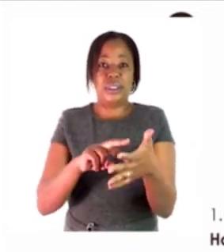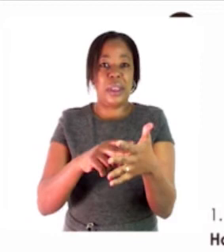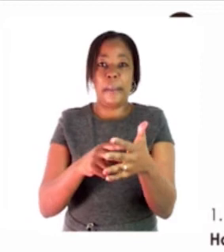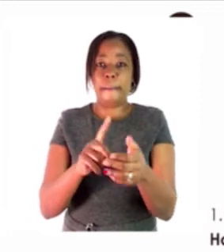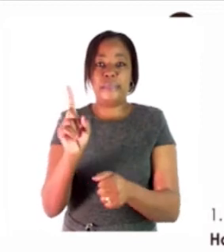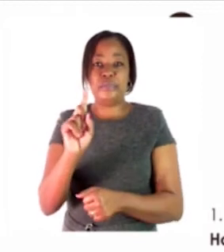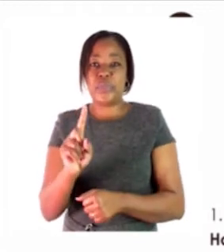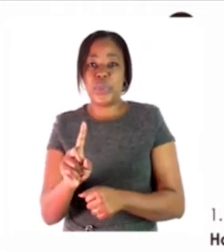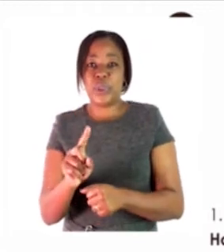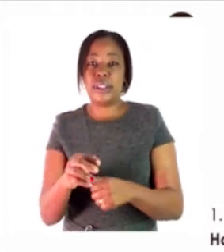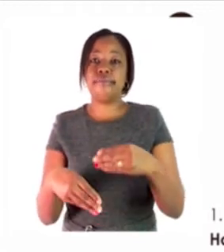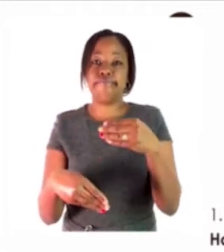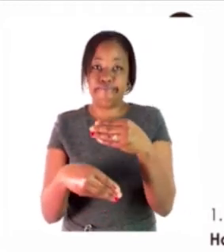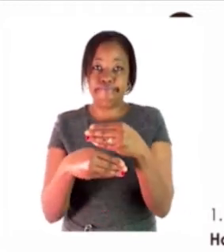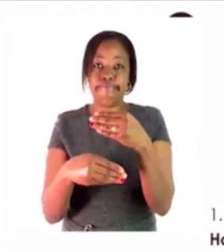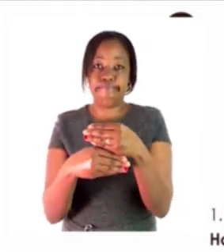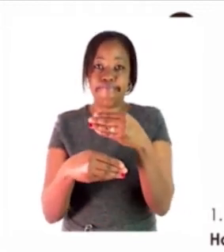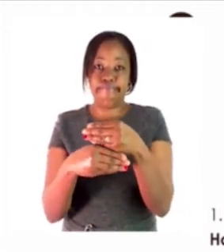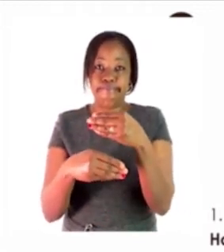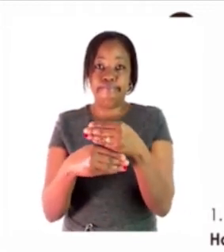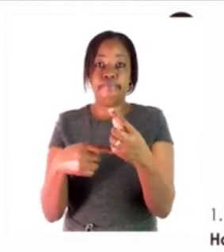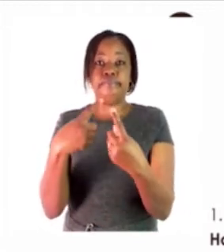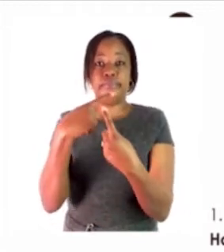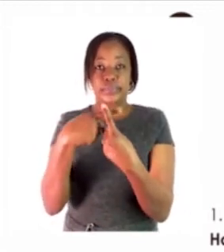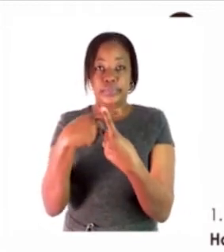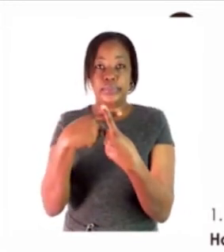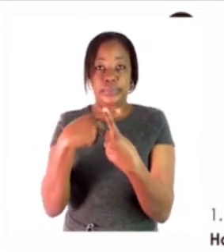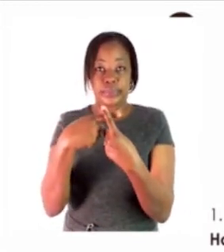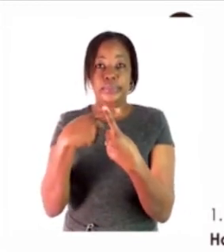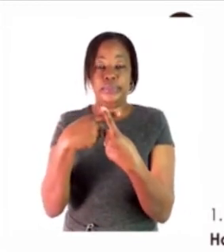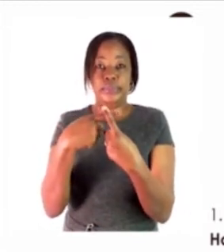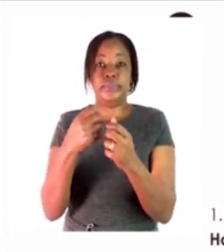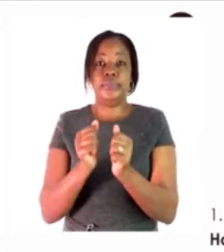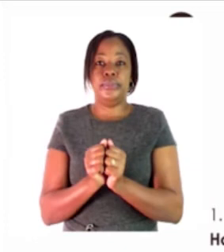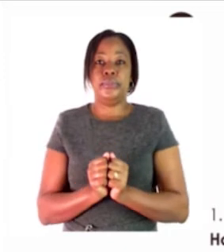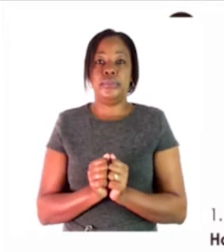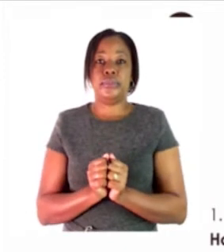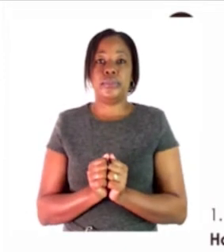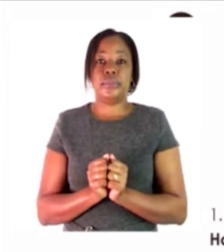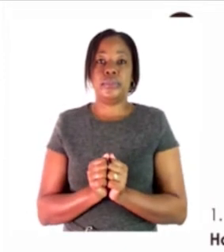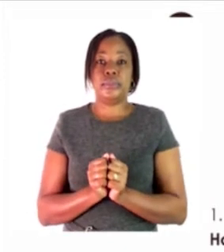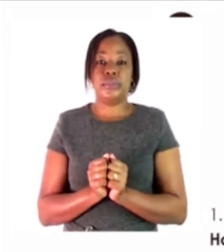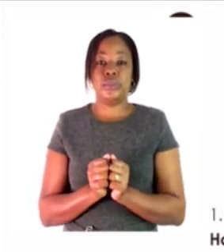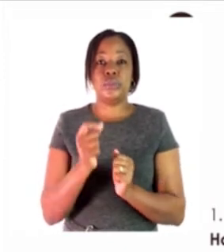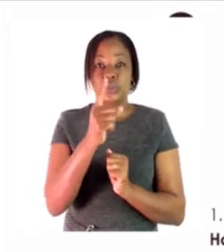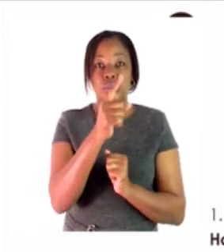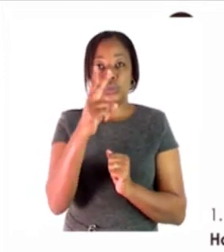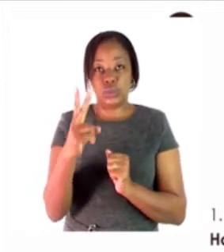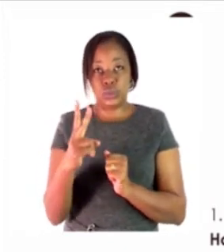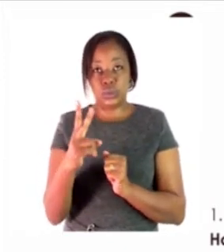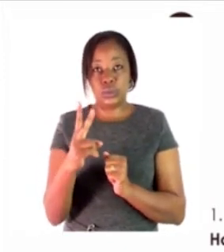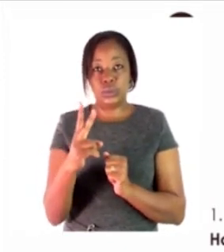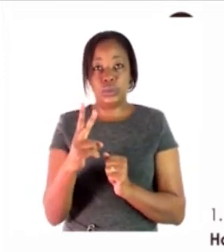So that means you get the total number altogether. You plus from the 12 ribbons on another